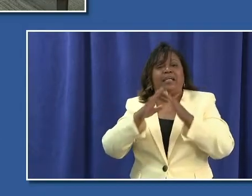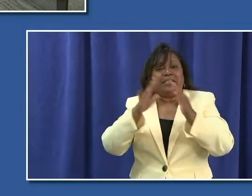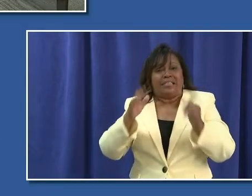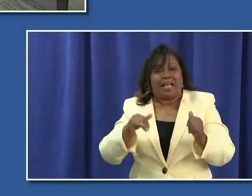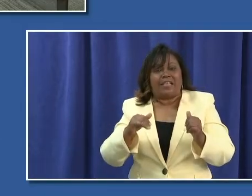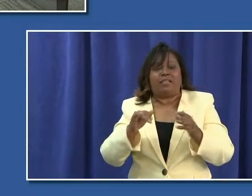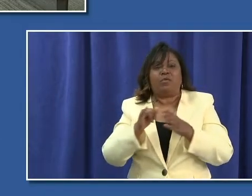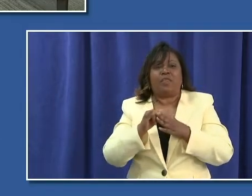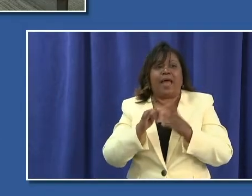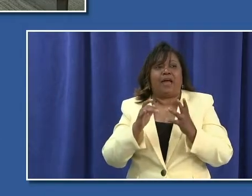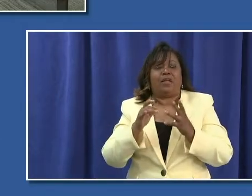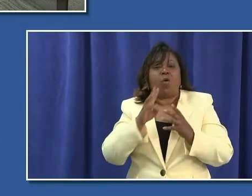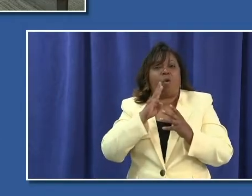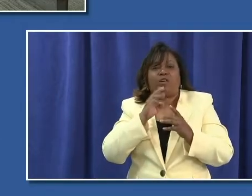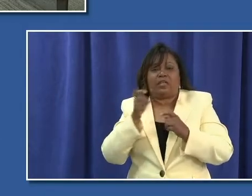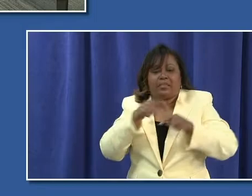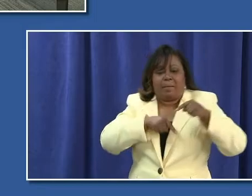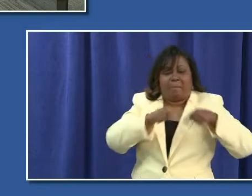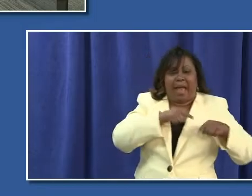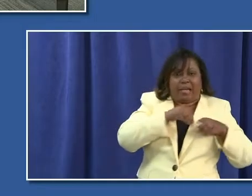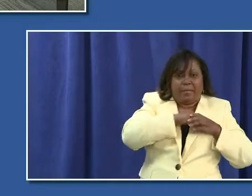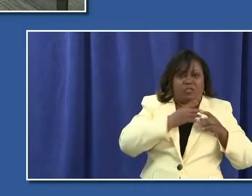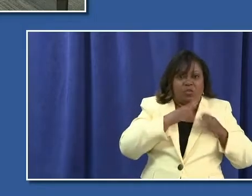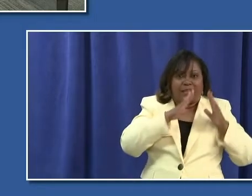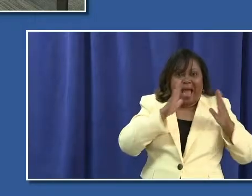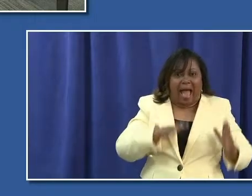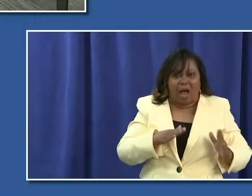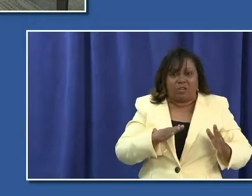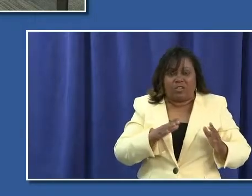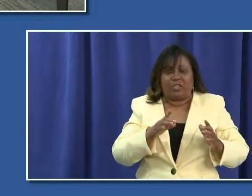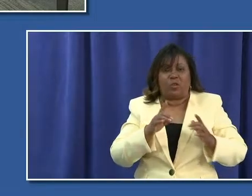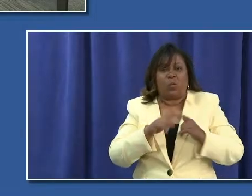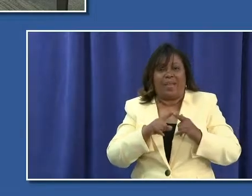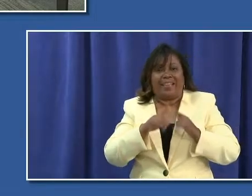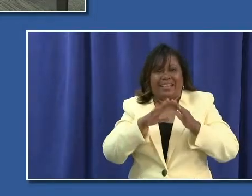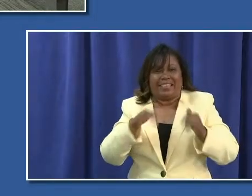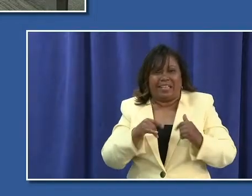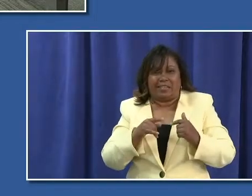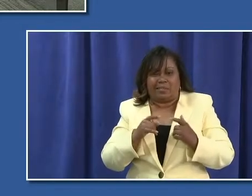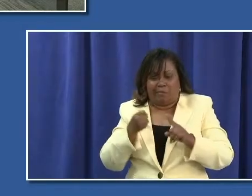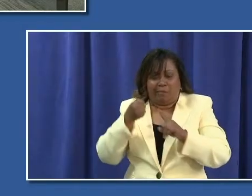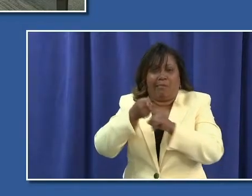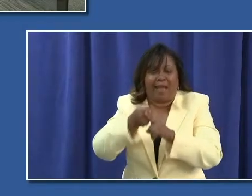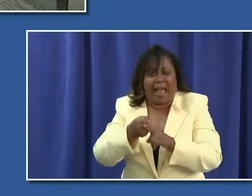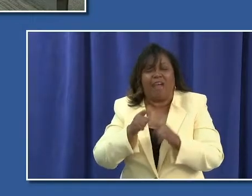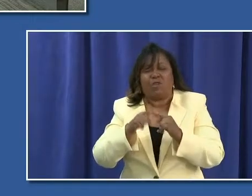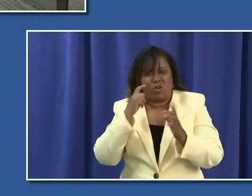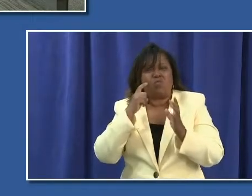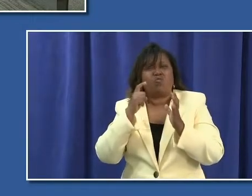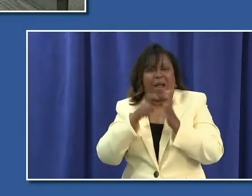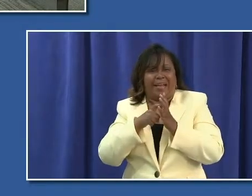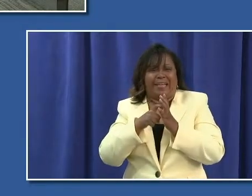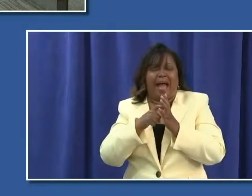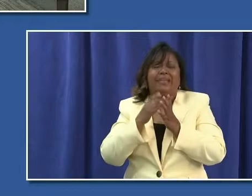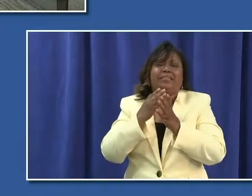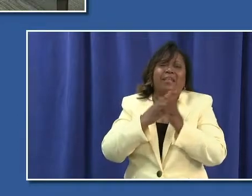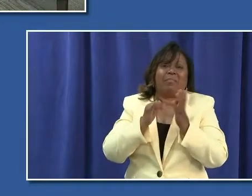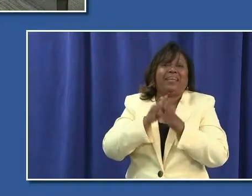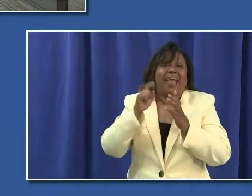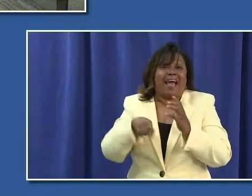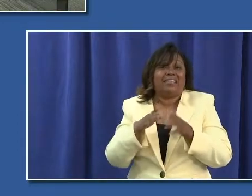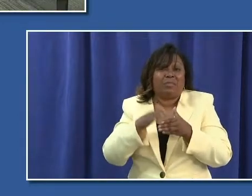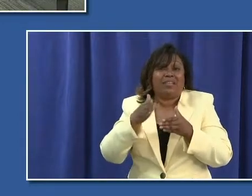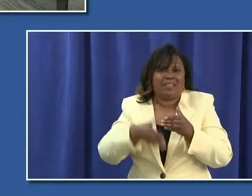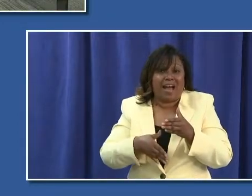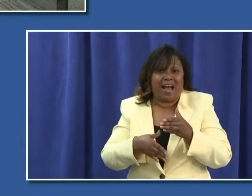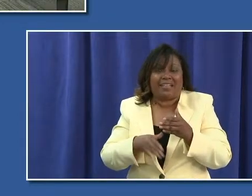so water doesn't back up back into the houses when the system becomes overtaxed. And we recognize that it's something that has to be